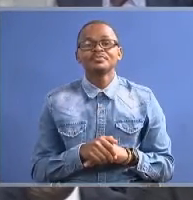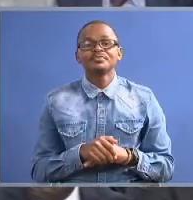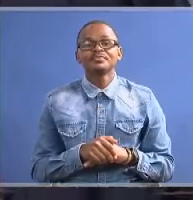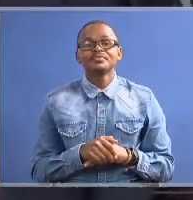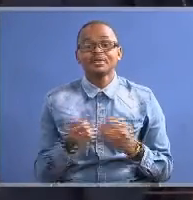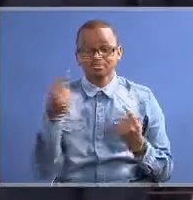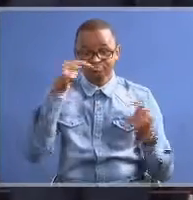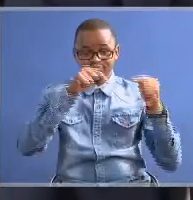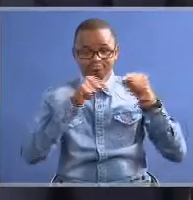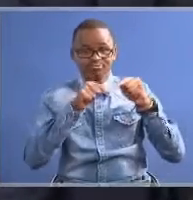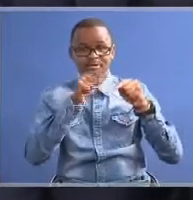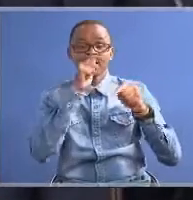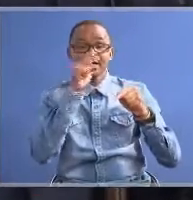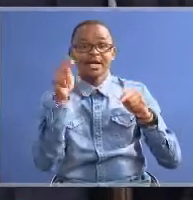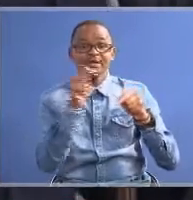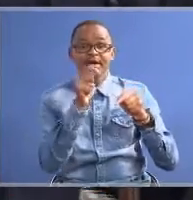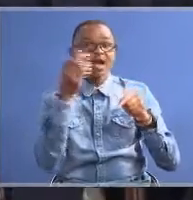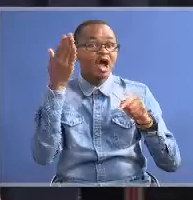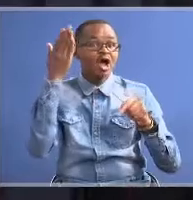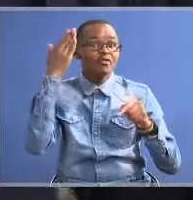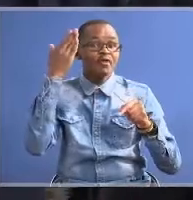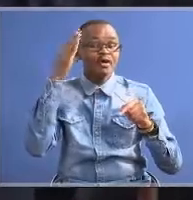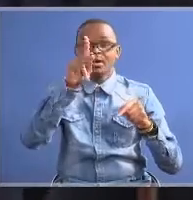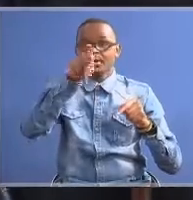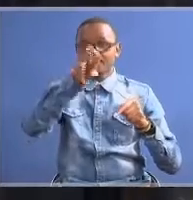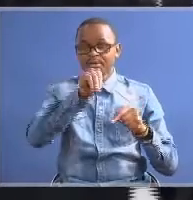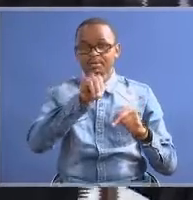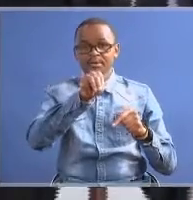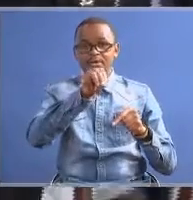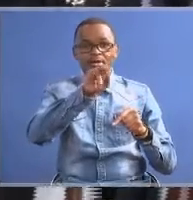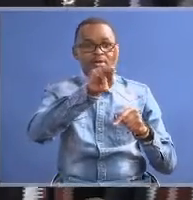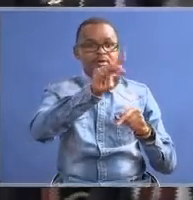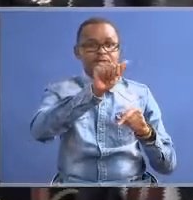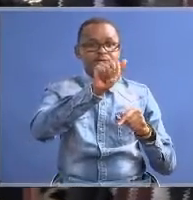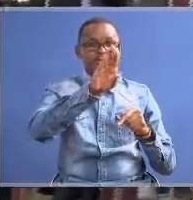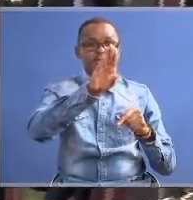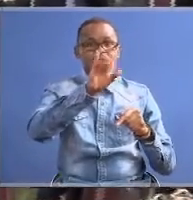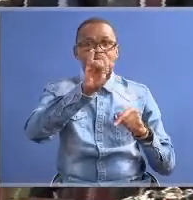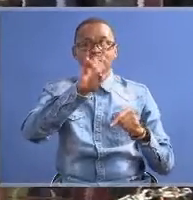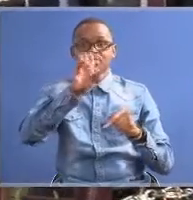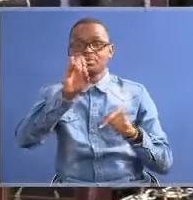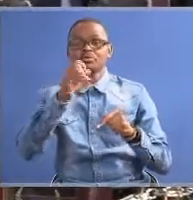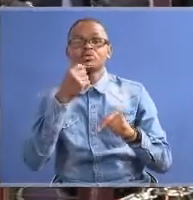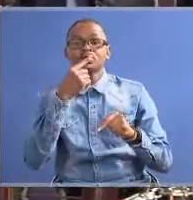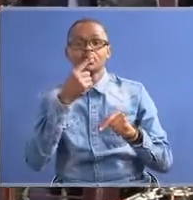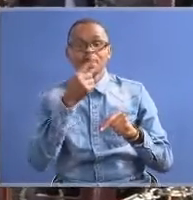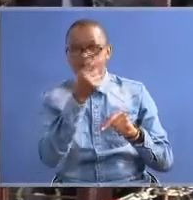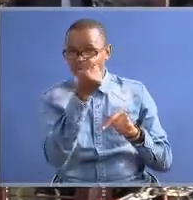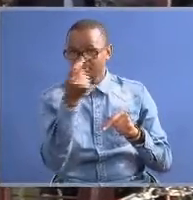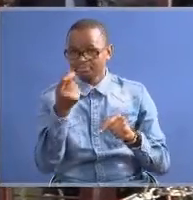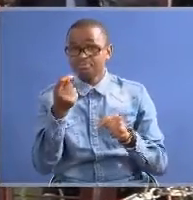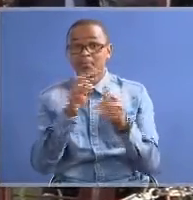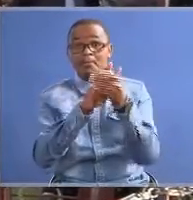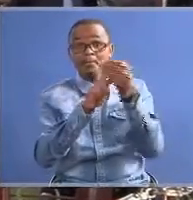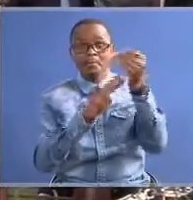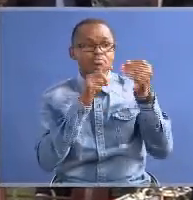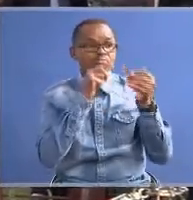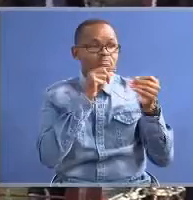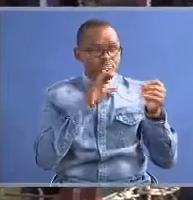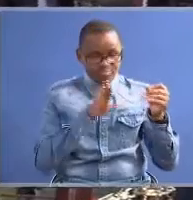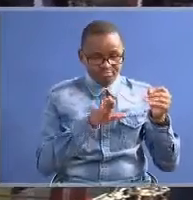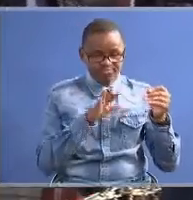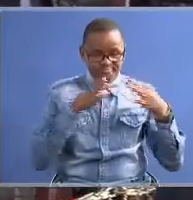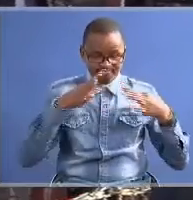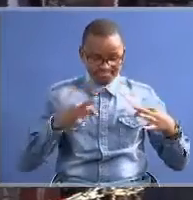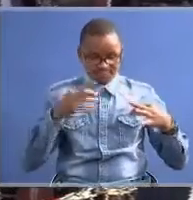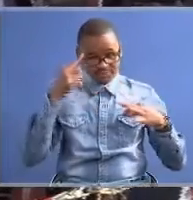In attendance was Tanzania Foreign Minister Palamagamba Kabundi, foreign delegation, just to mention a few. Both men and women